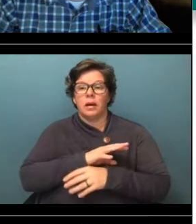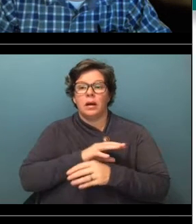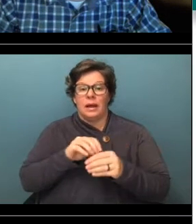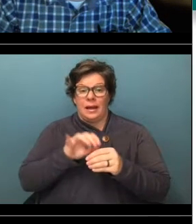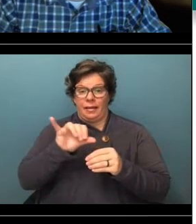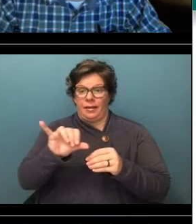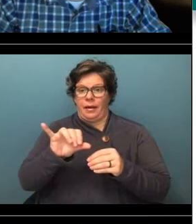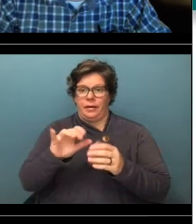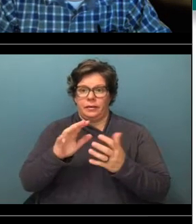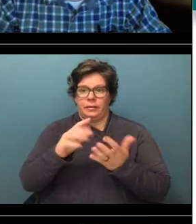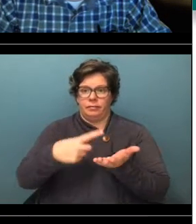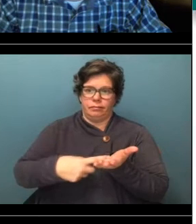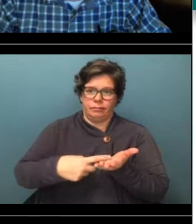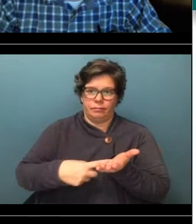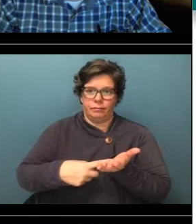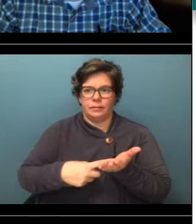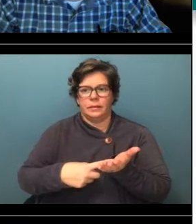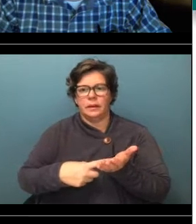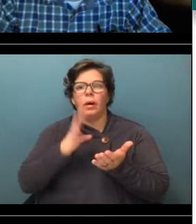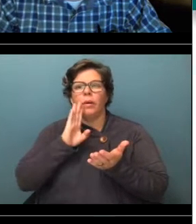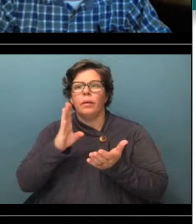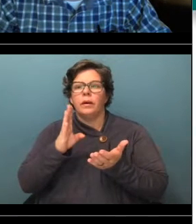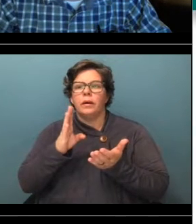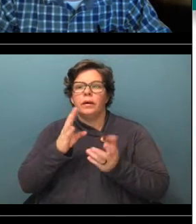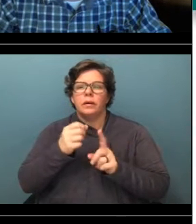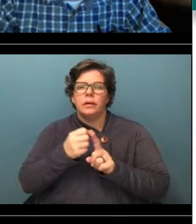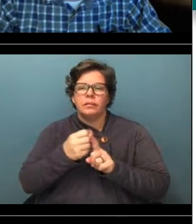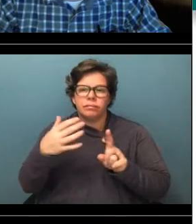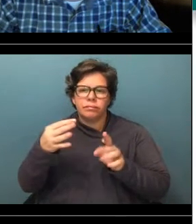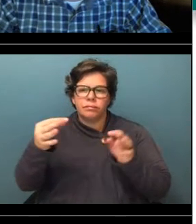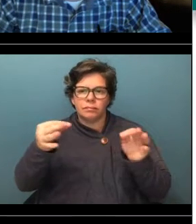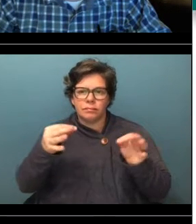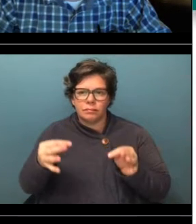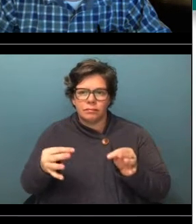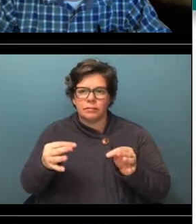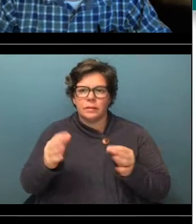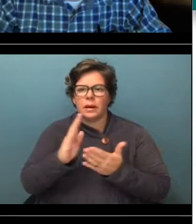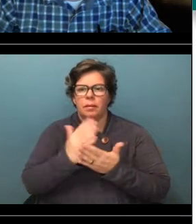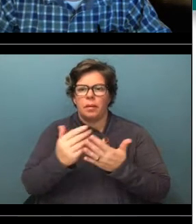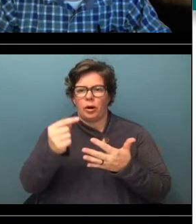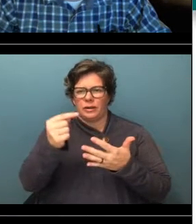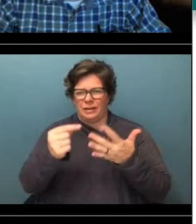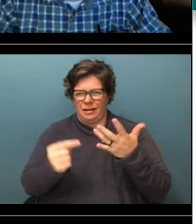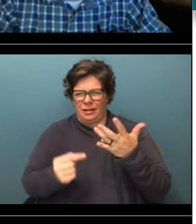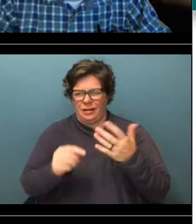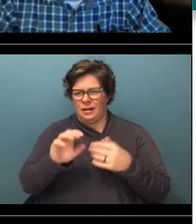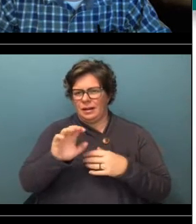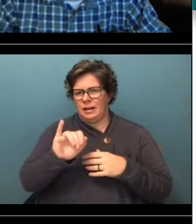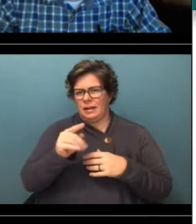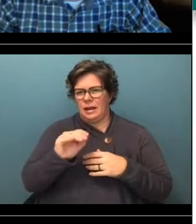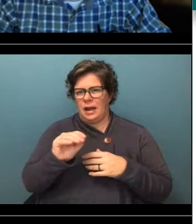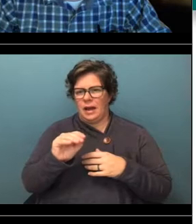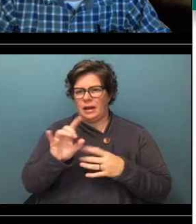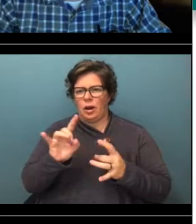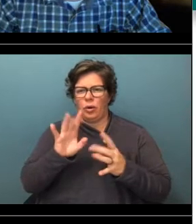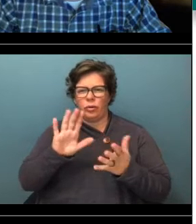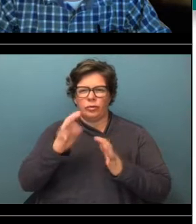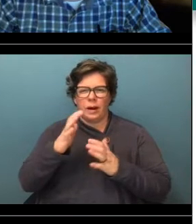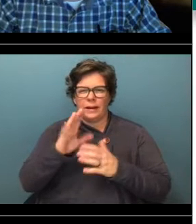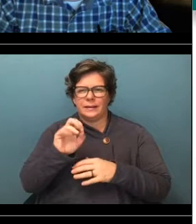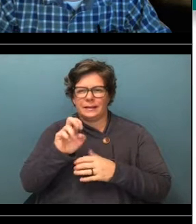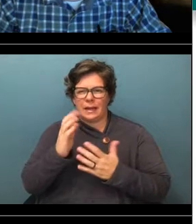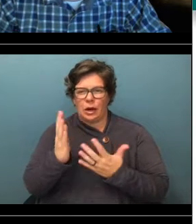going to do some explaining about the elements of Idaho's crisis care continuum,